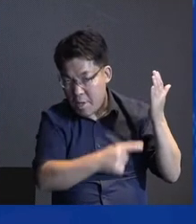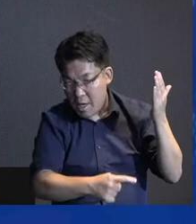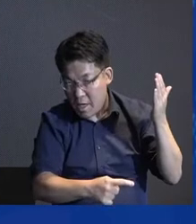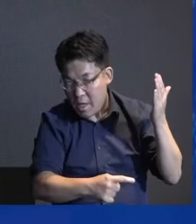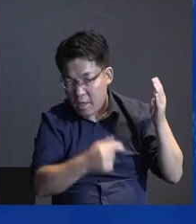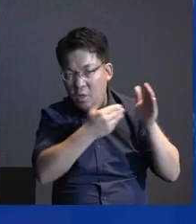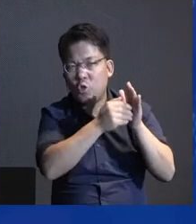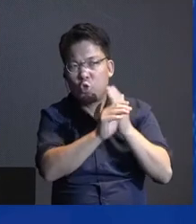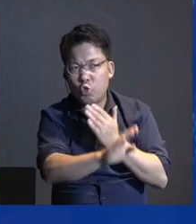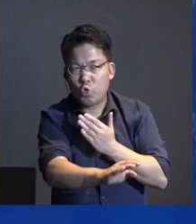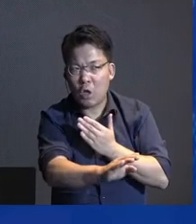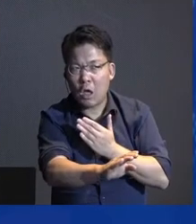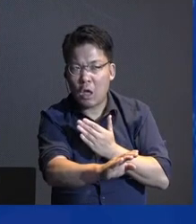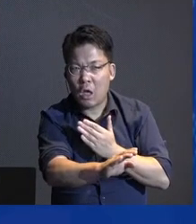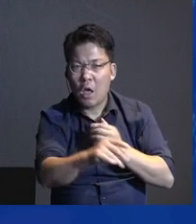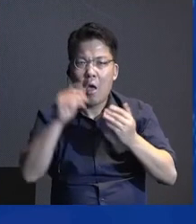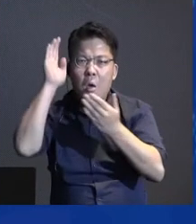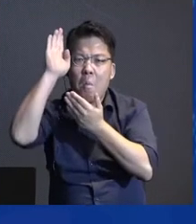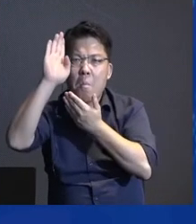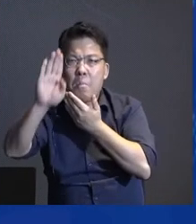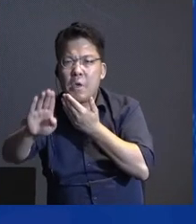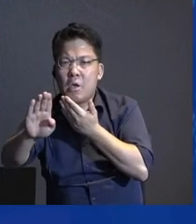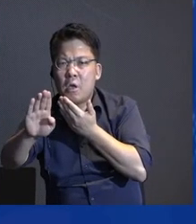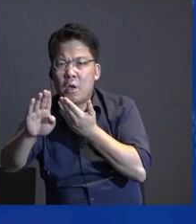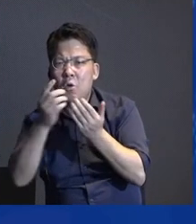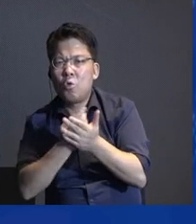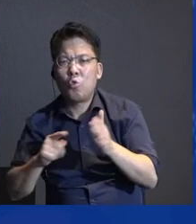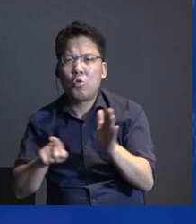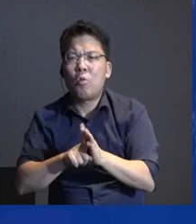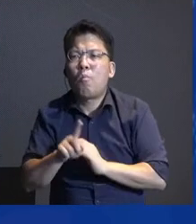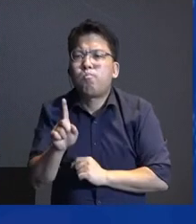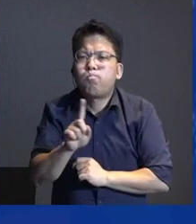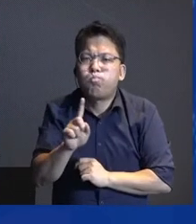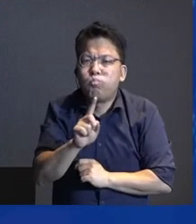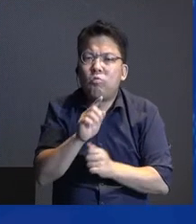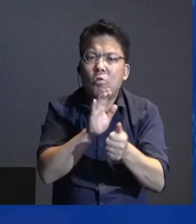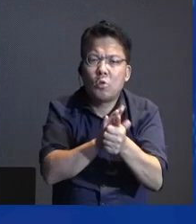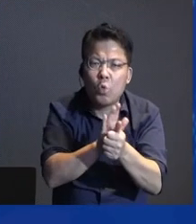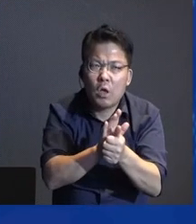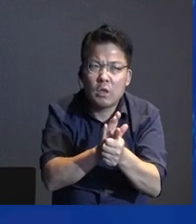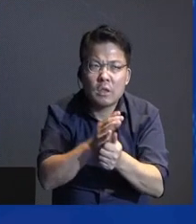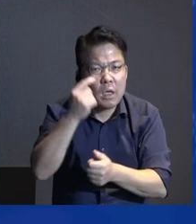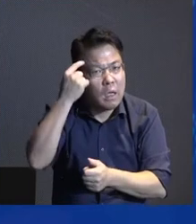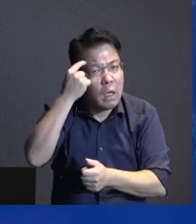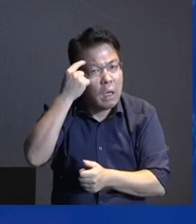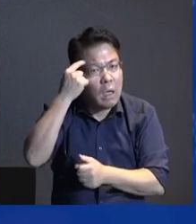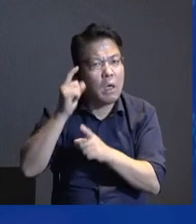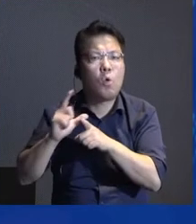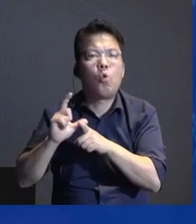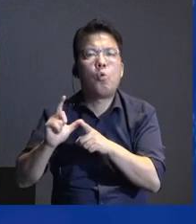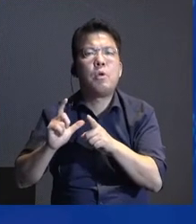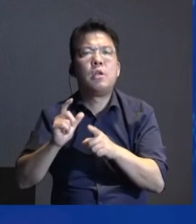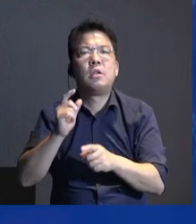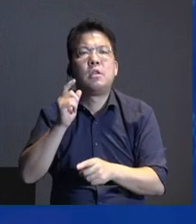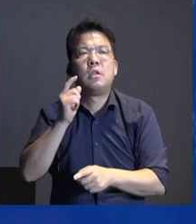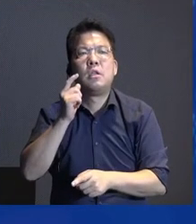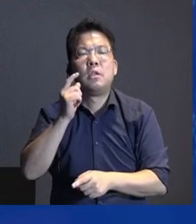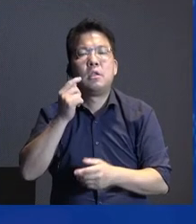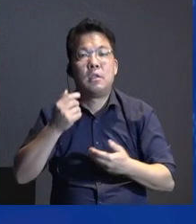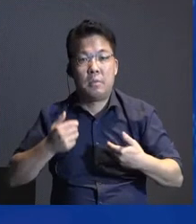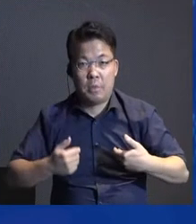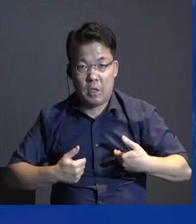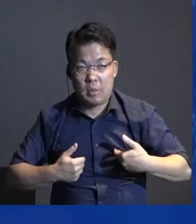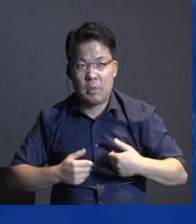So in order to create a community of people with that mindset, we needed a place with